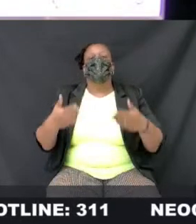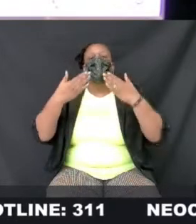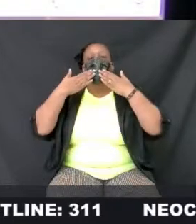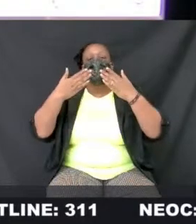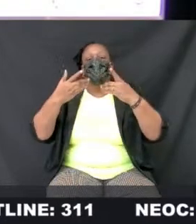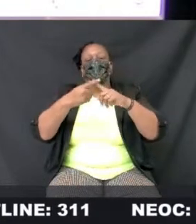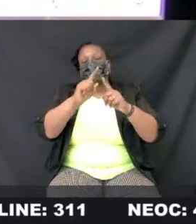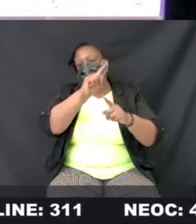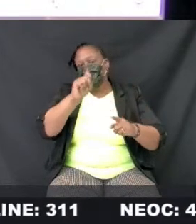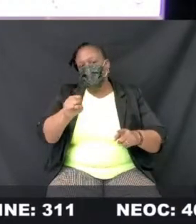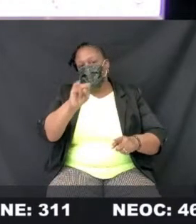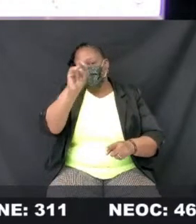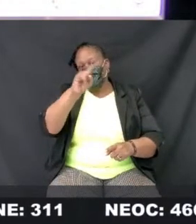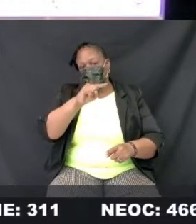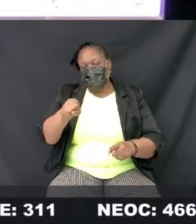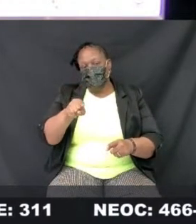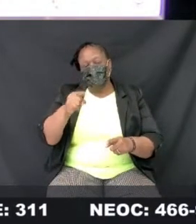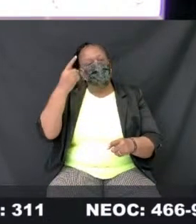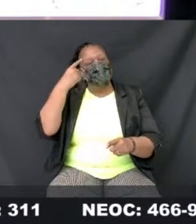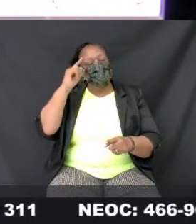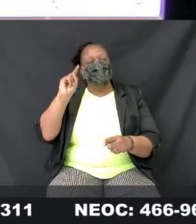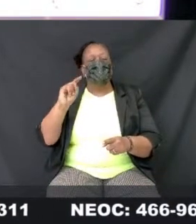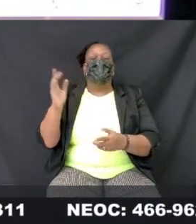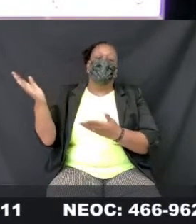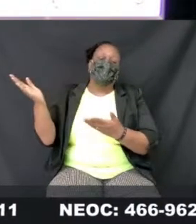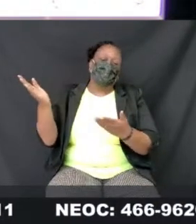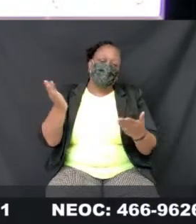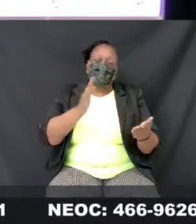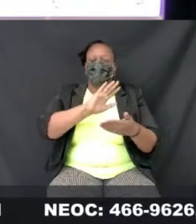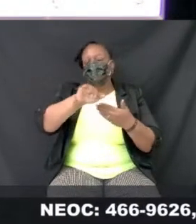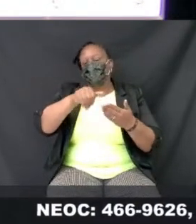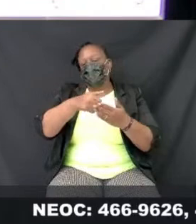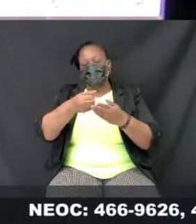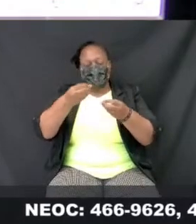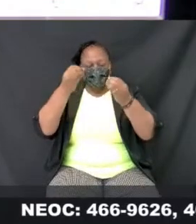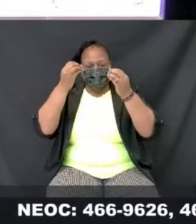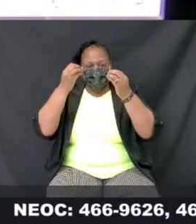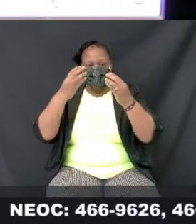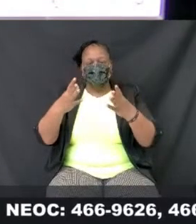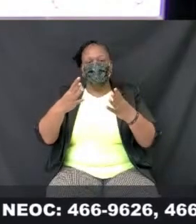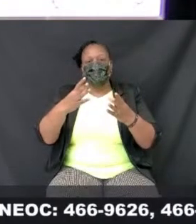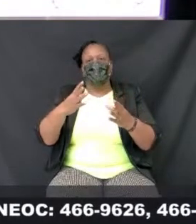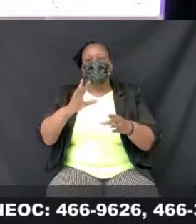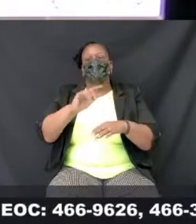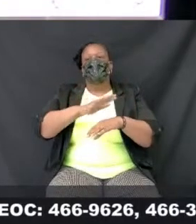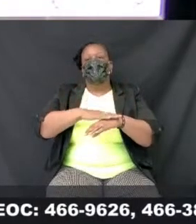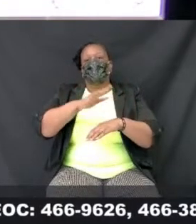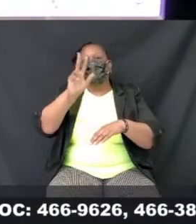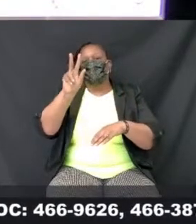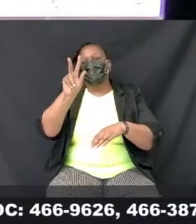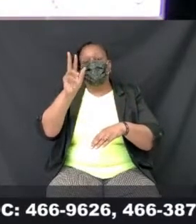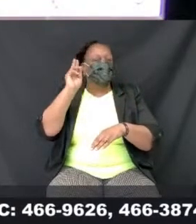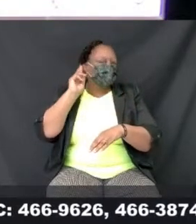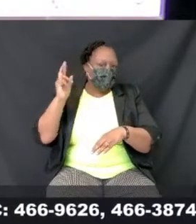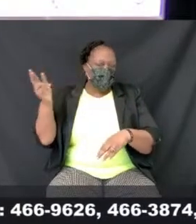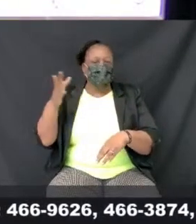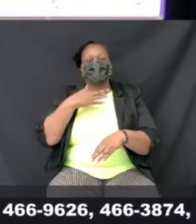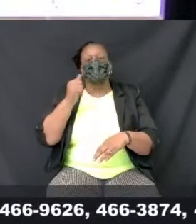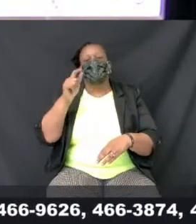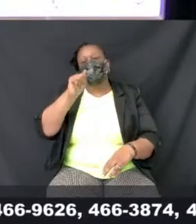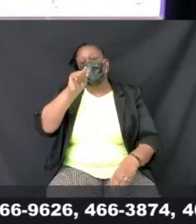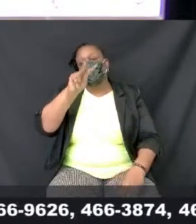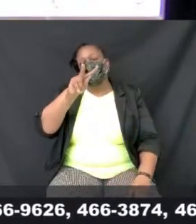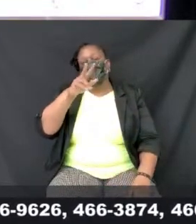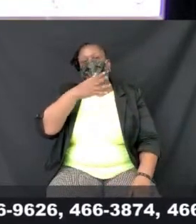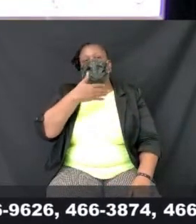the staff of ZIZ for bringing these briefings live on radio, television,